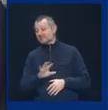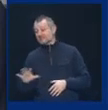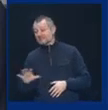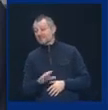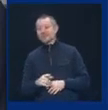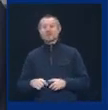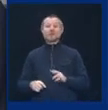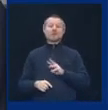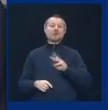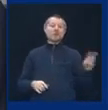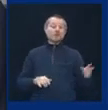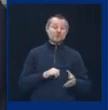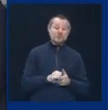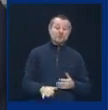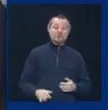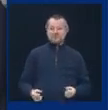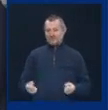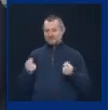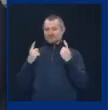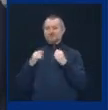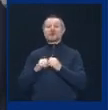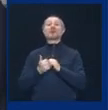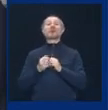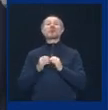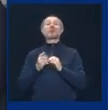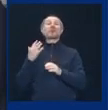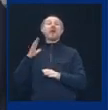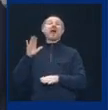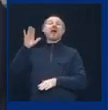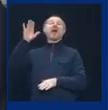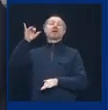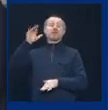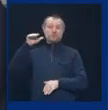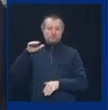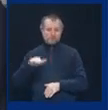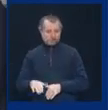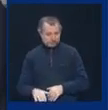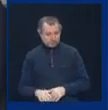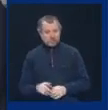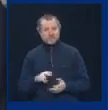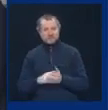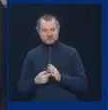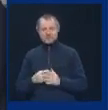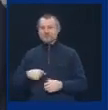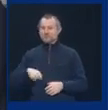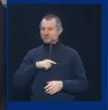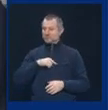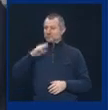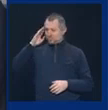number's coming down. So we know that we can change the numbers.